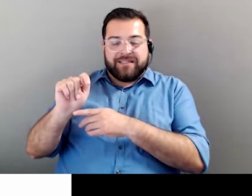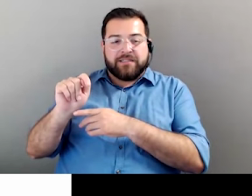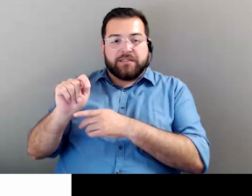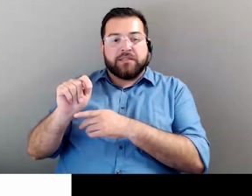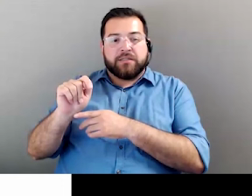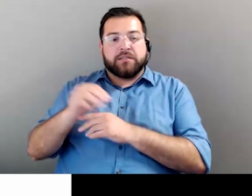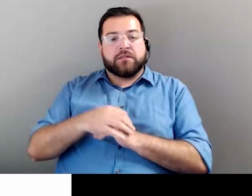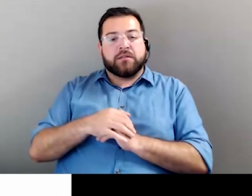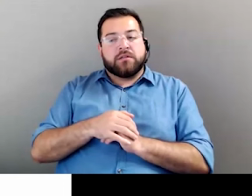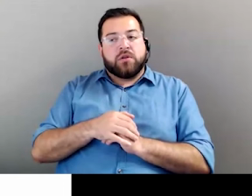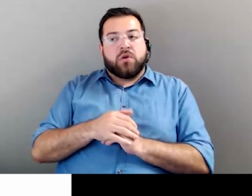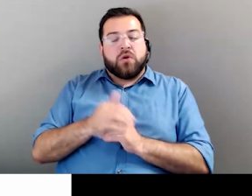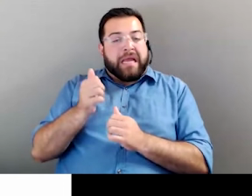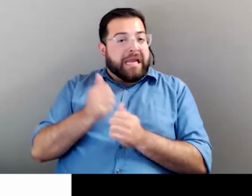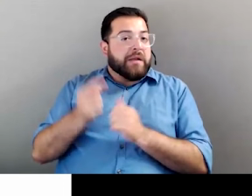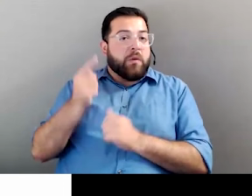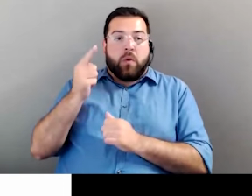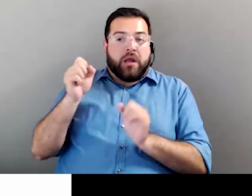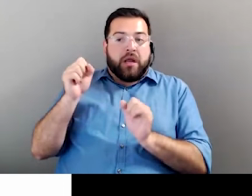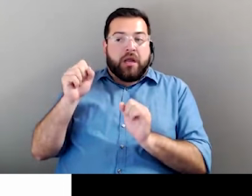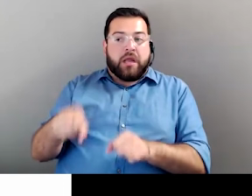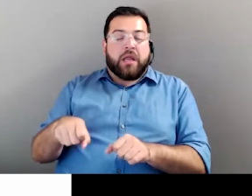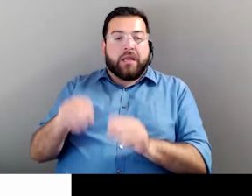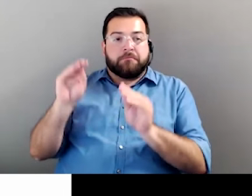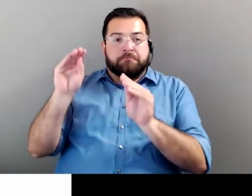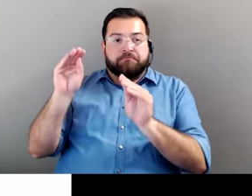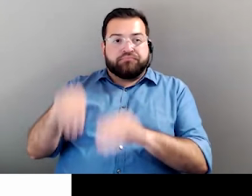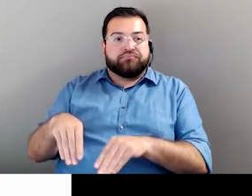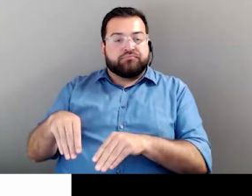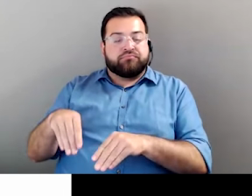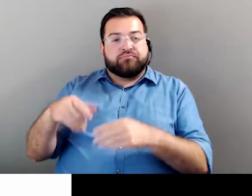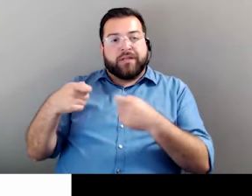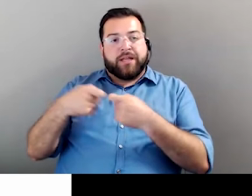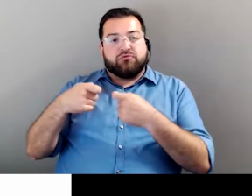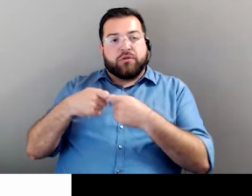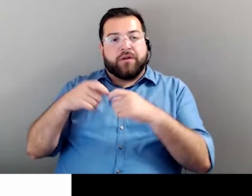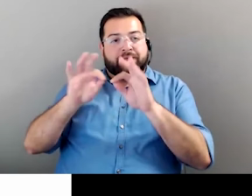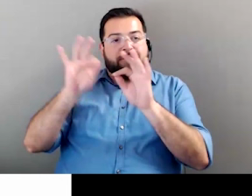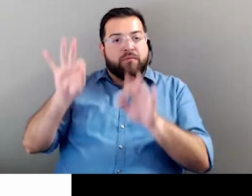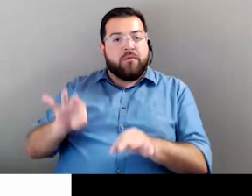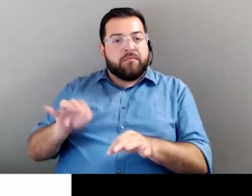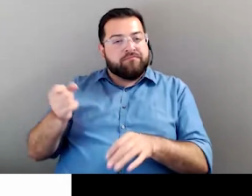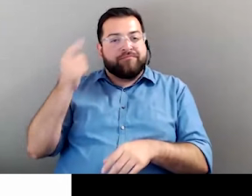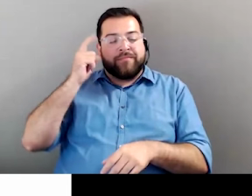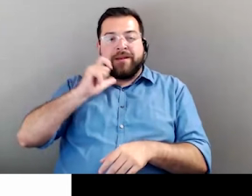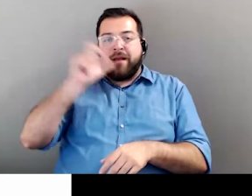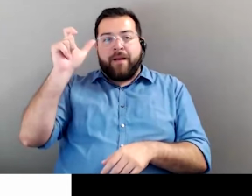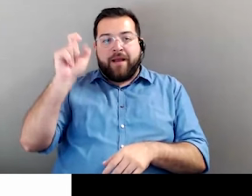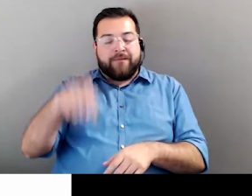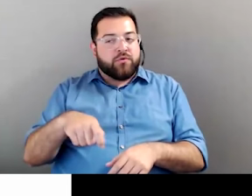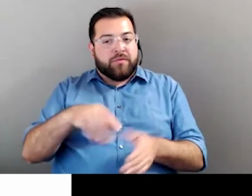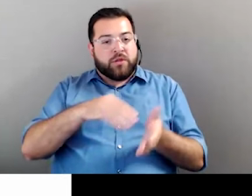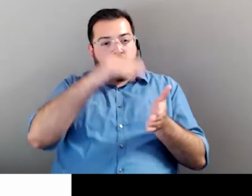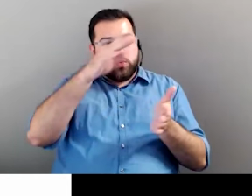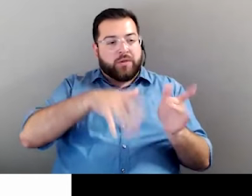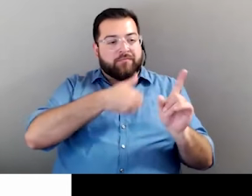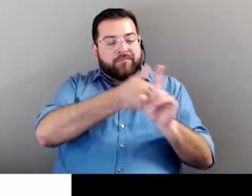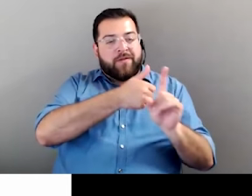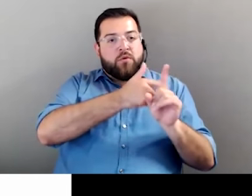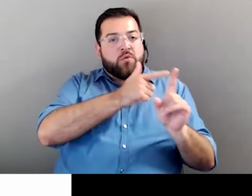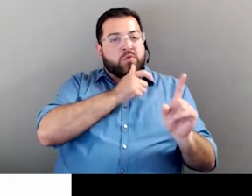Yeah, anyone can do the electronic form as well too. It doesn't have to be the student who's involved in